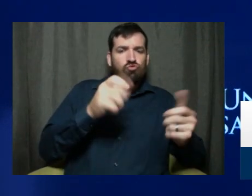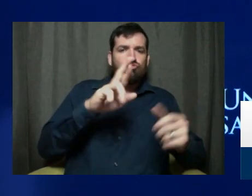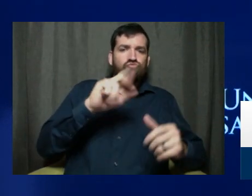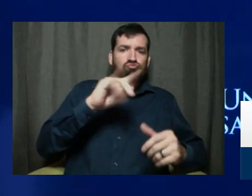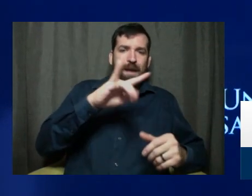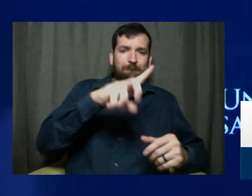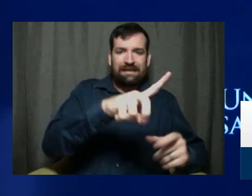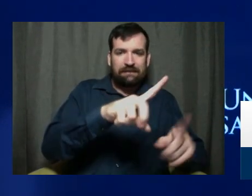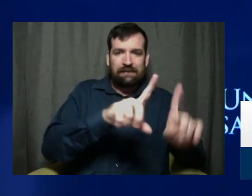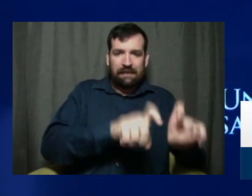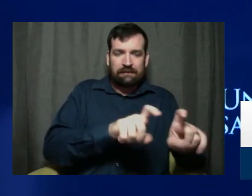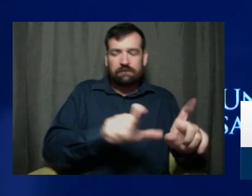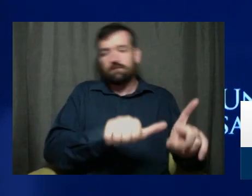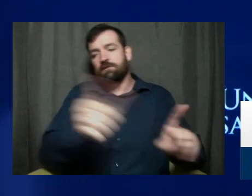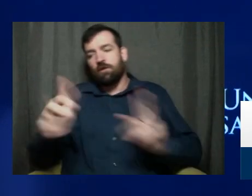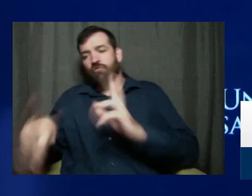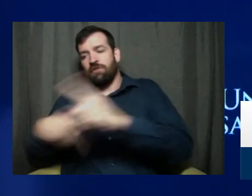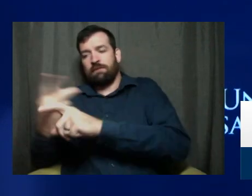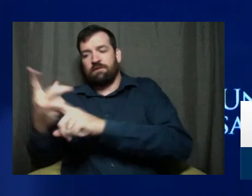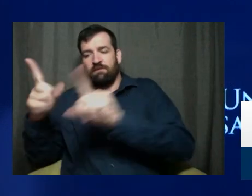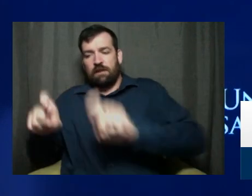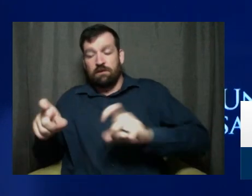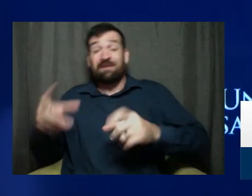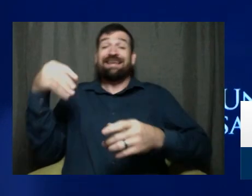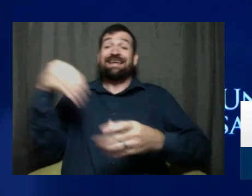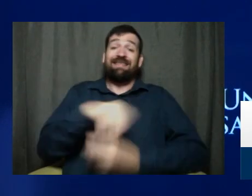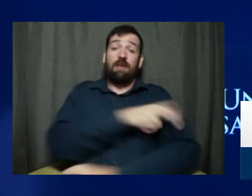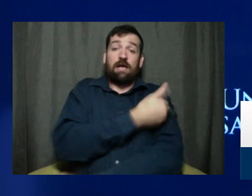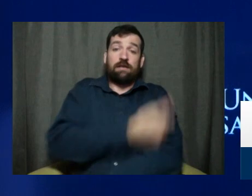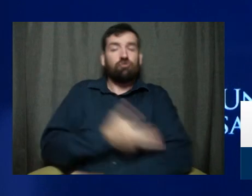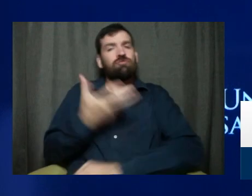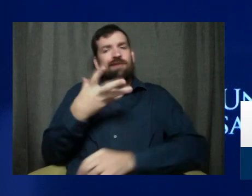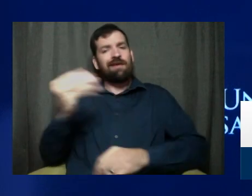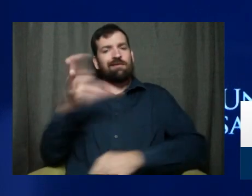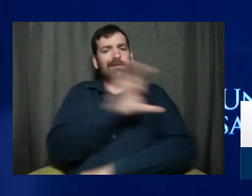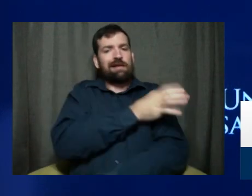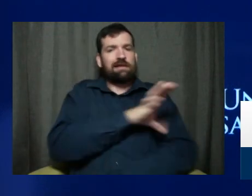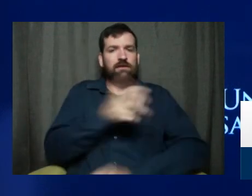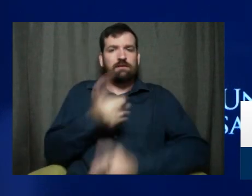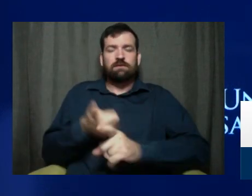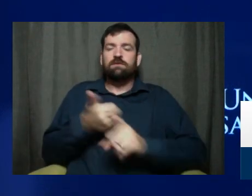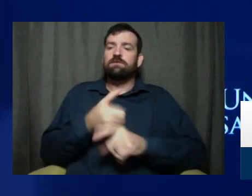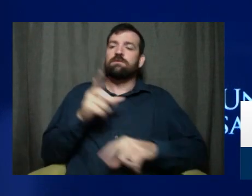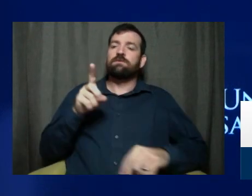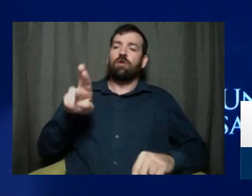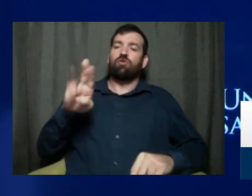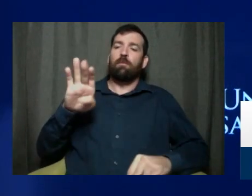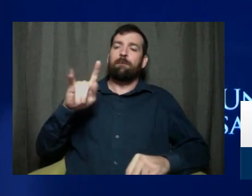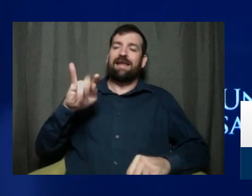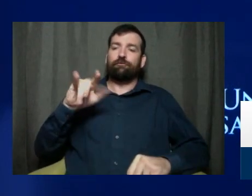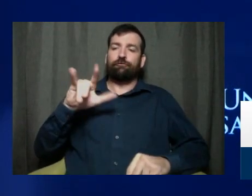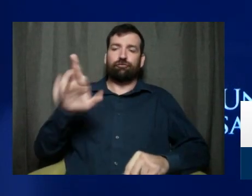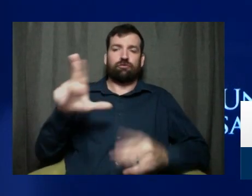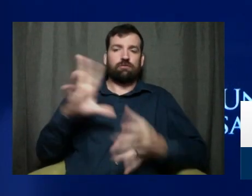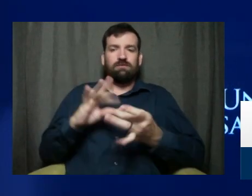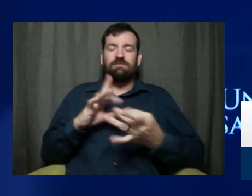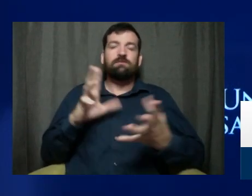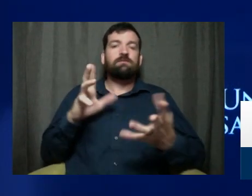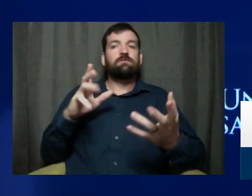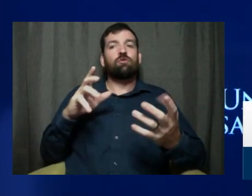of testing. And so what we can do in the hospital and even in the clinic, but like Dr. Bencher said, it doesn't happen, you don't get the results quite as